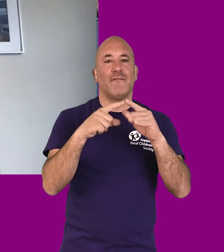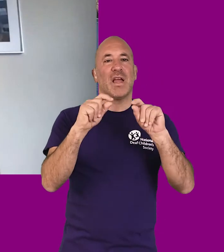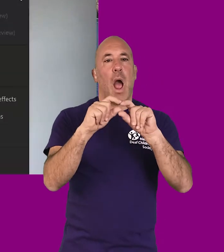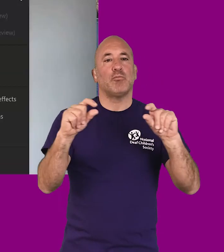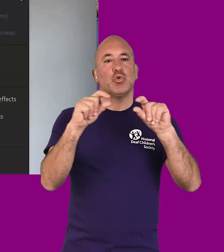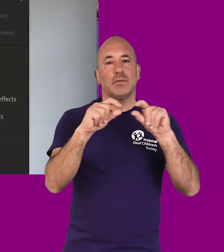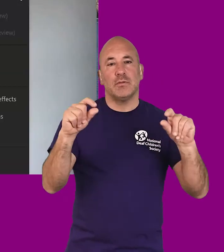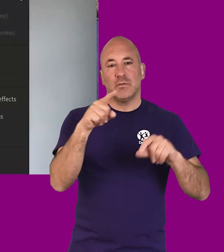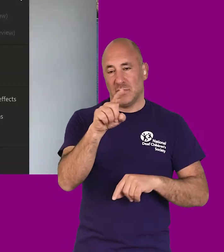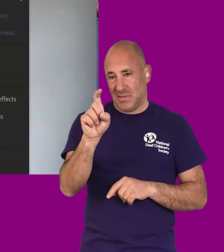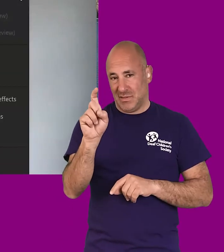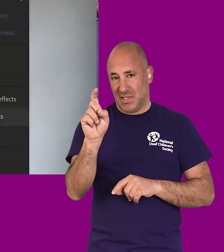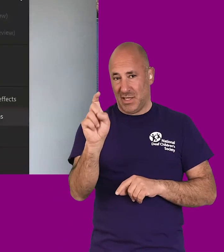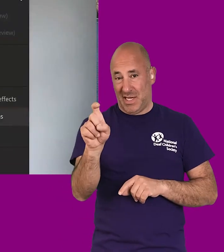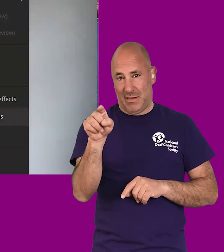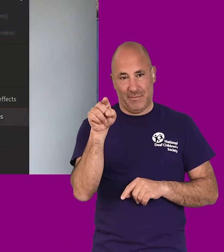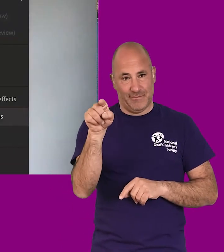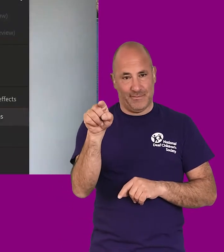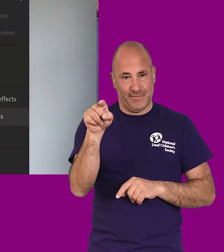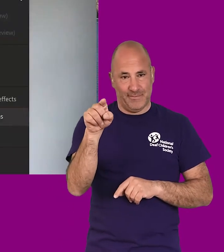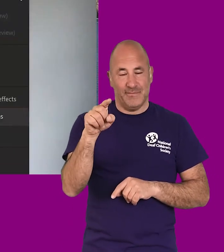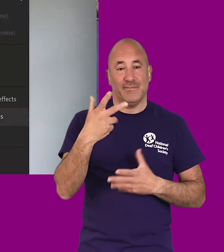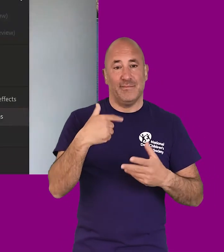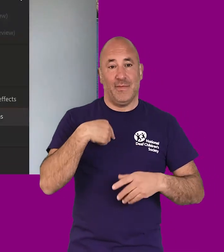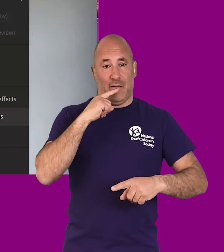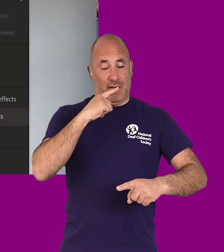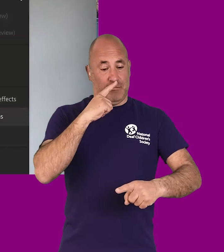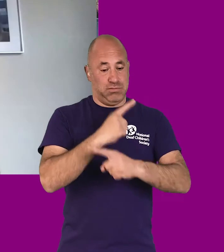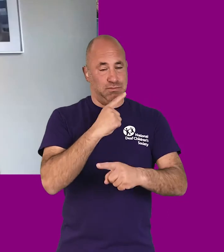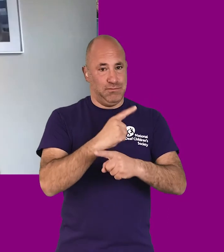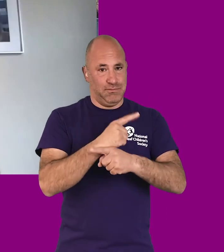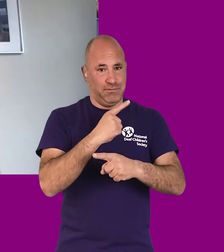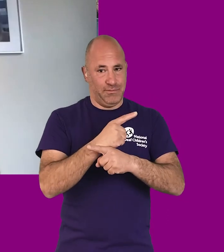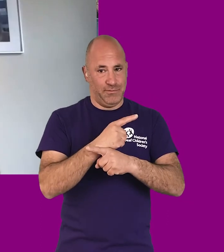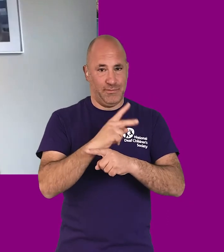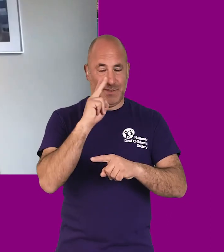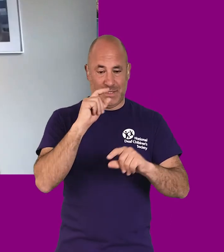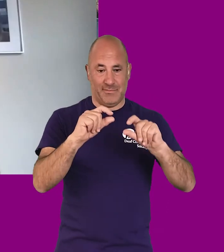and then scrolling down to click on live captions.